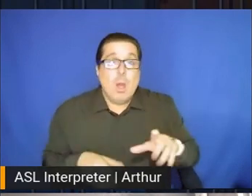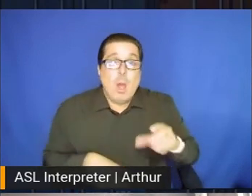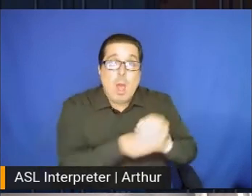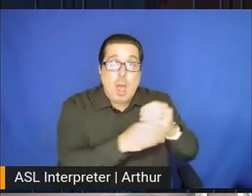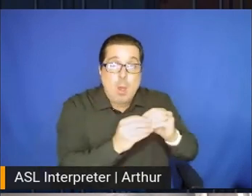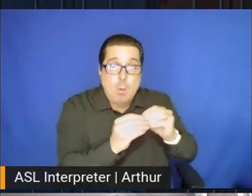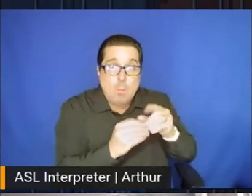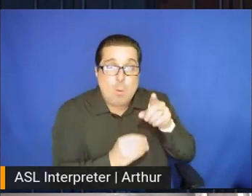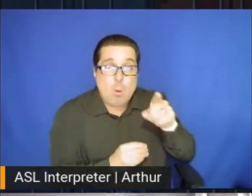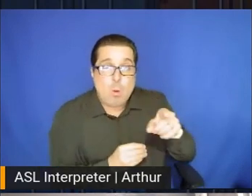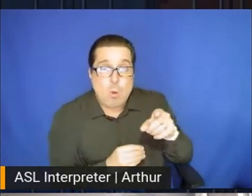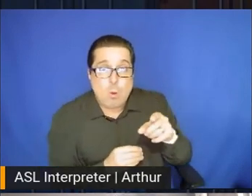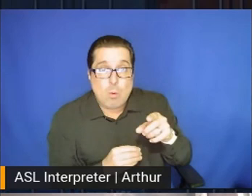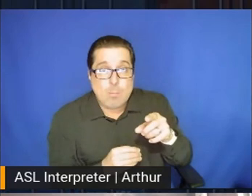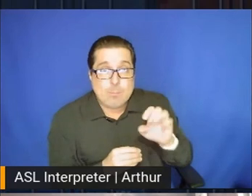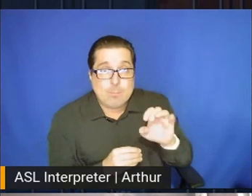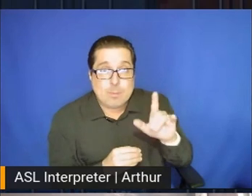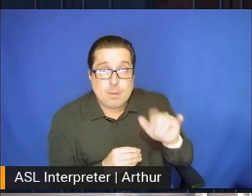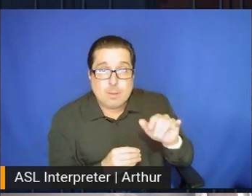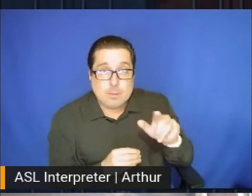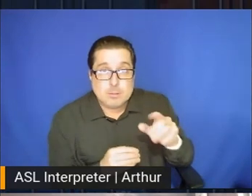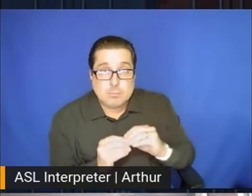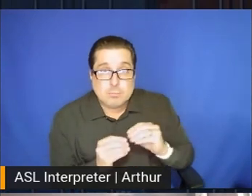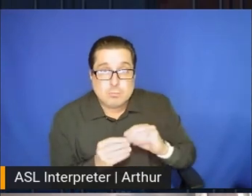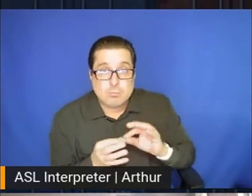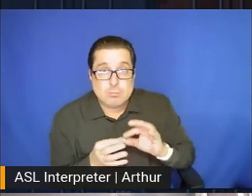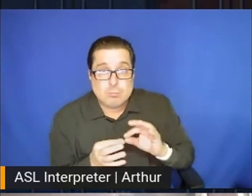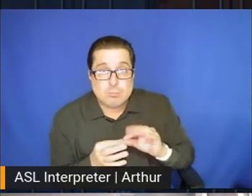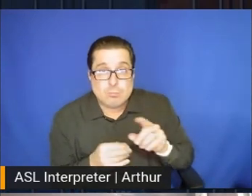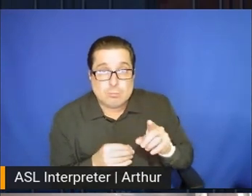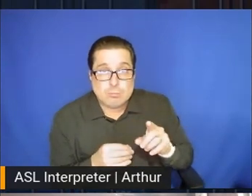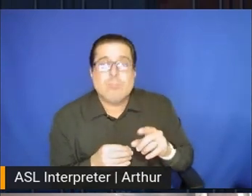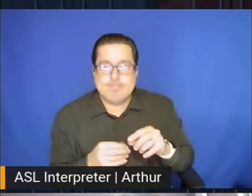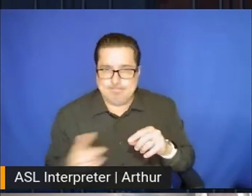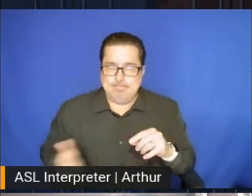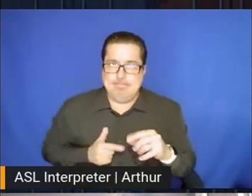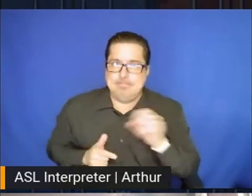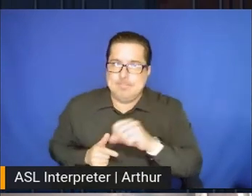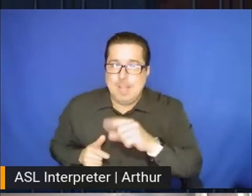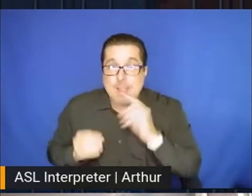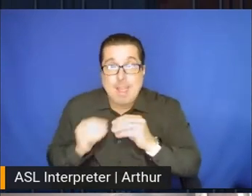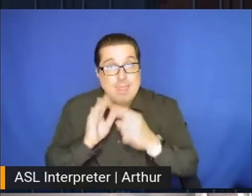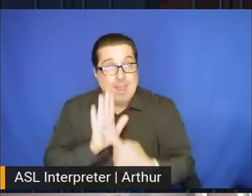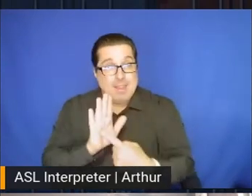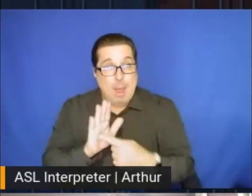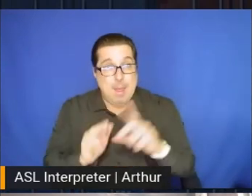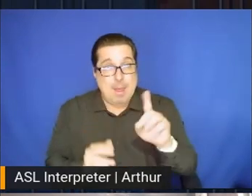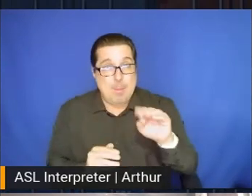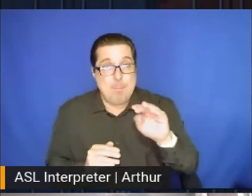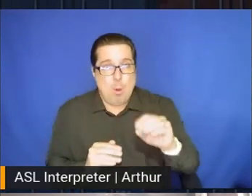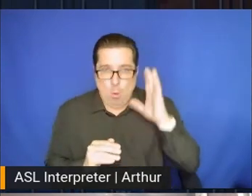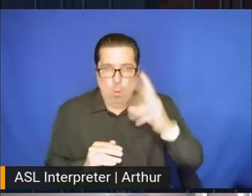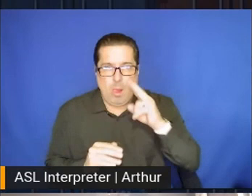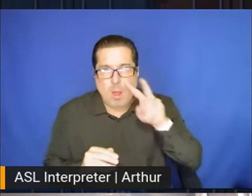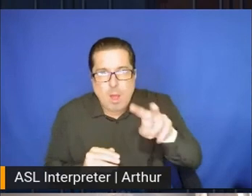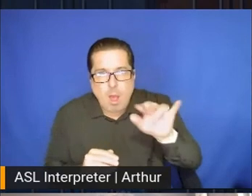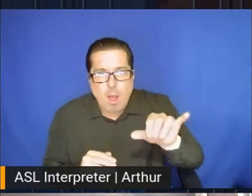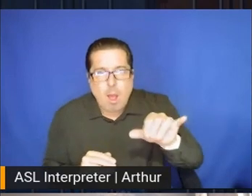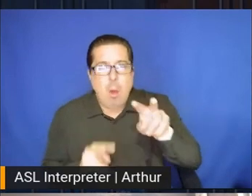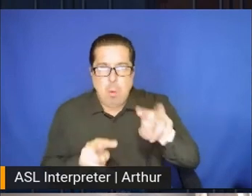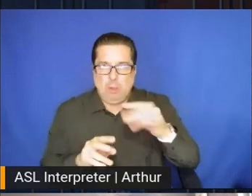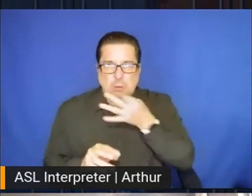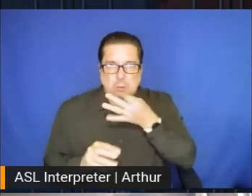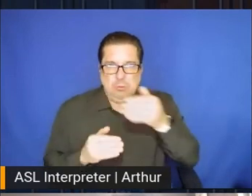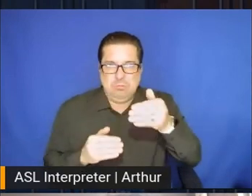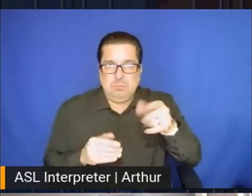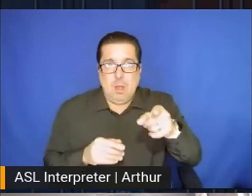one note is that we'll see in the demo as well, just the fact that we're now moved from kind of